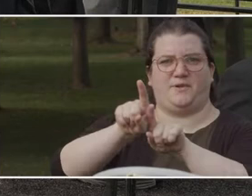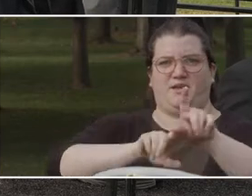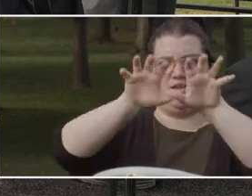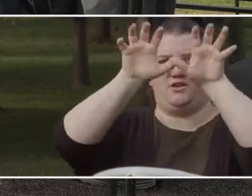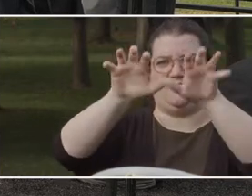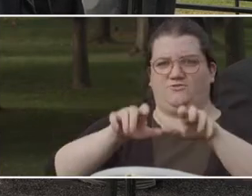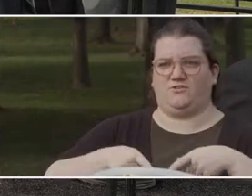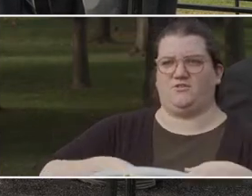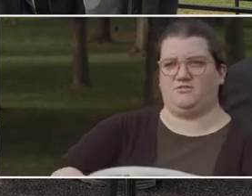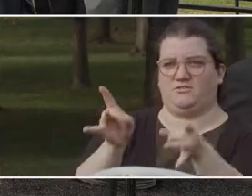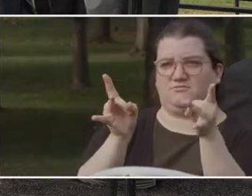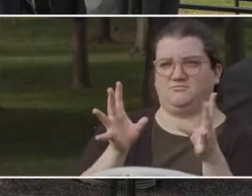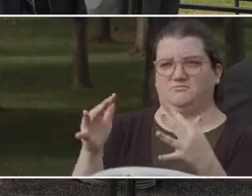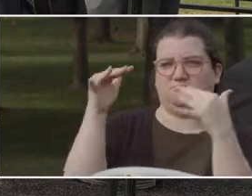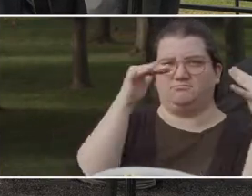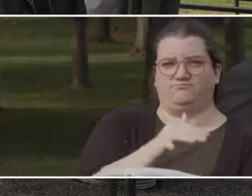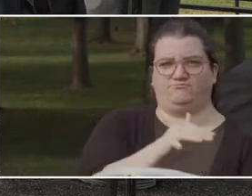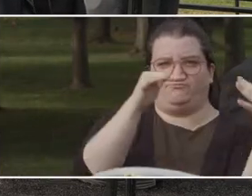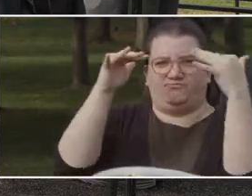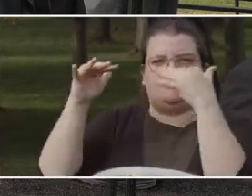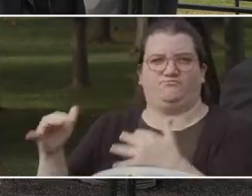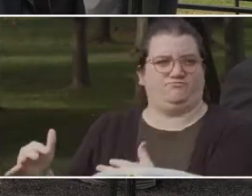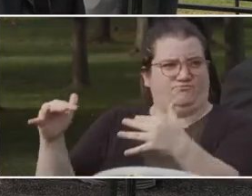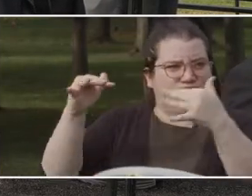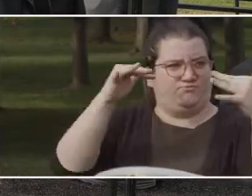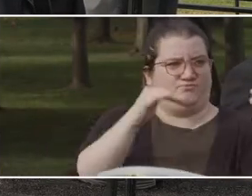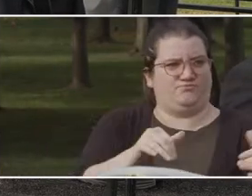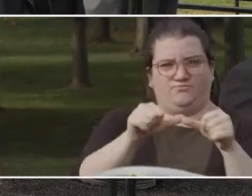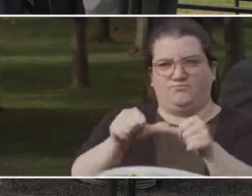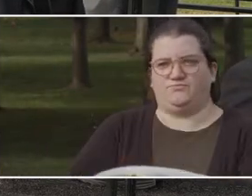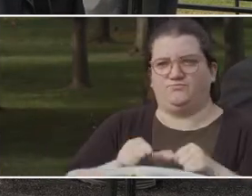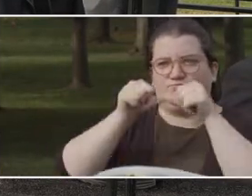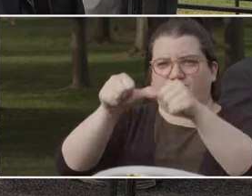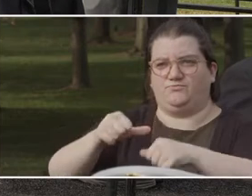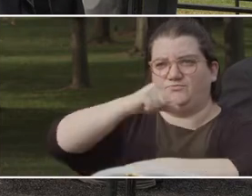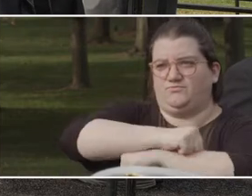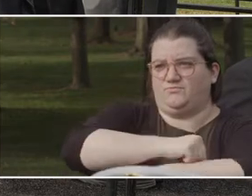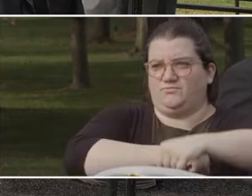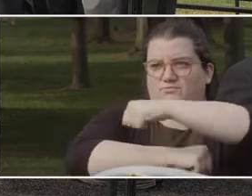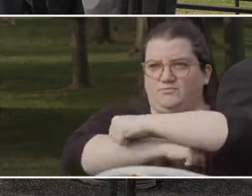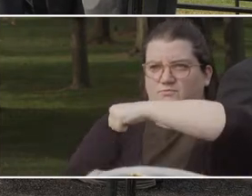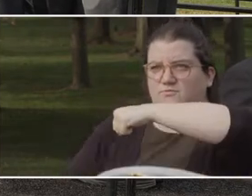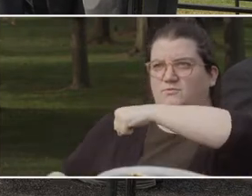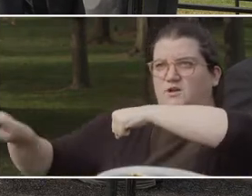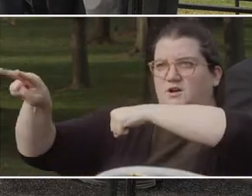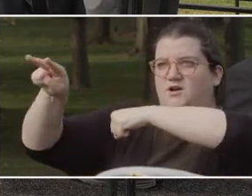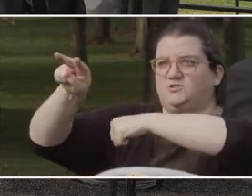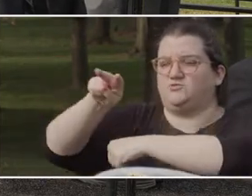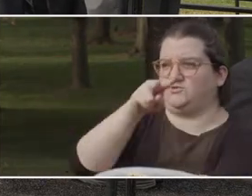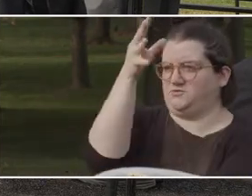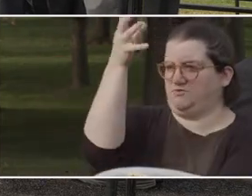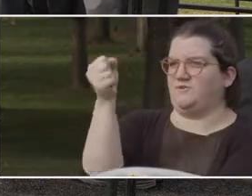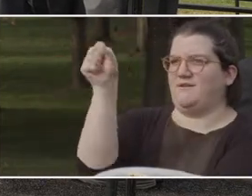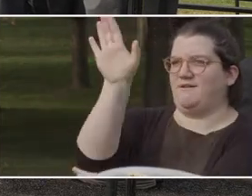the perilous fight o'er the ramparts we